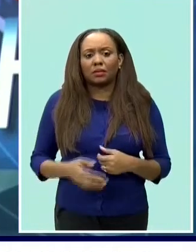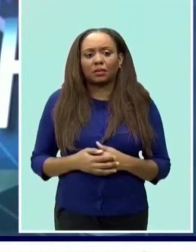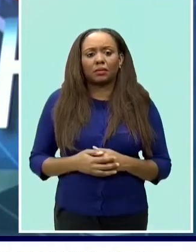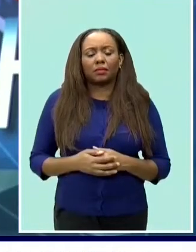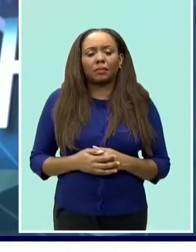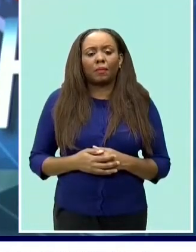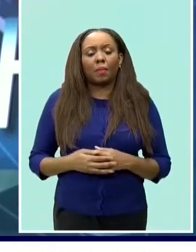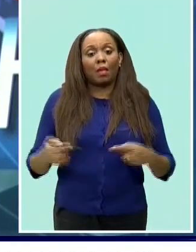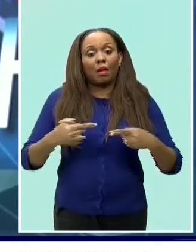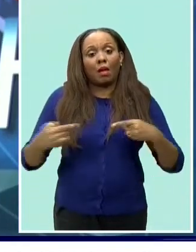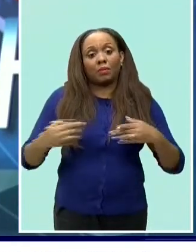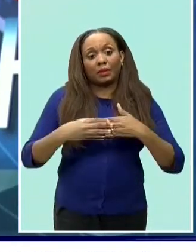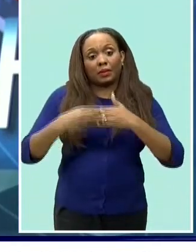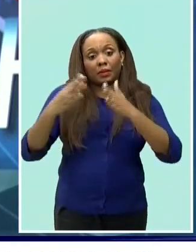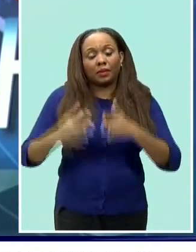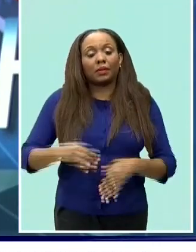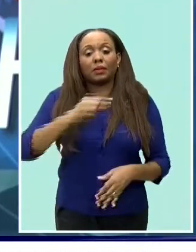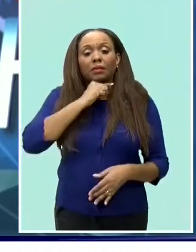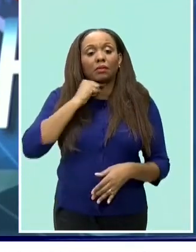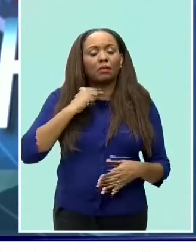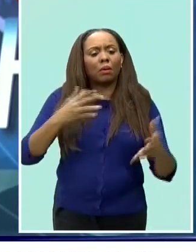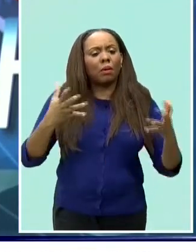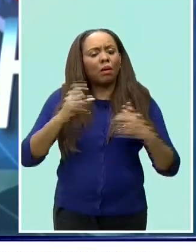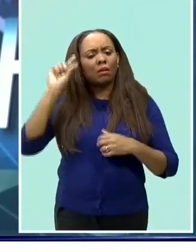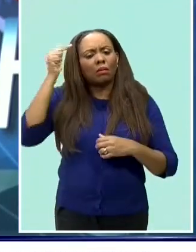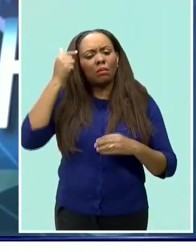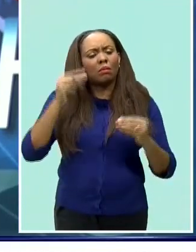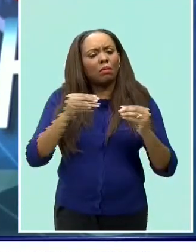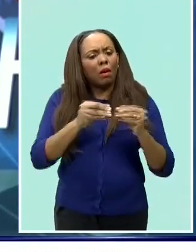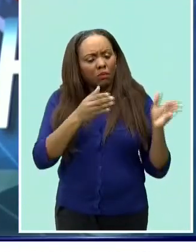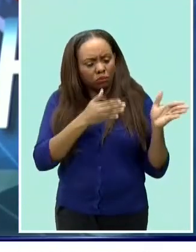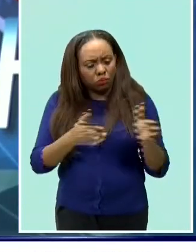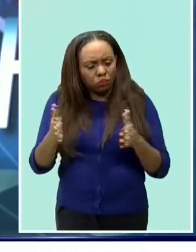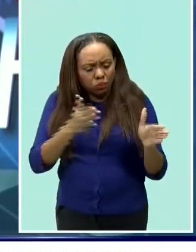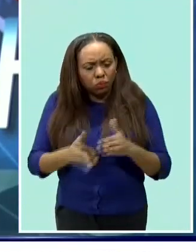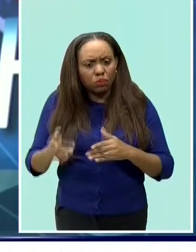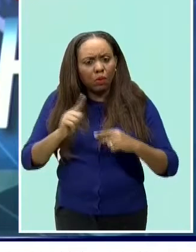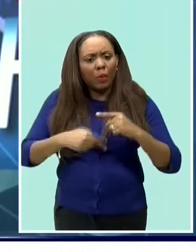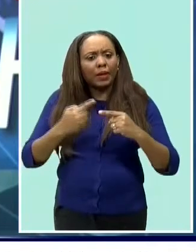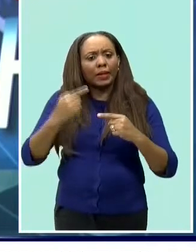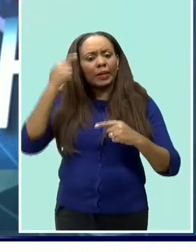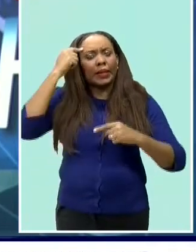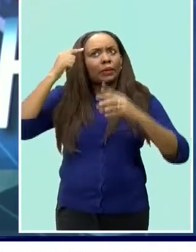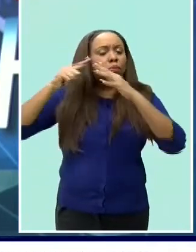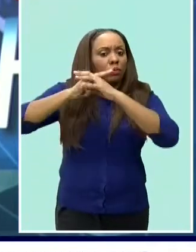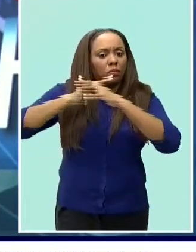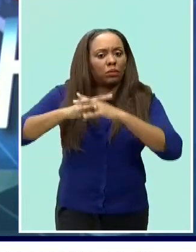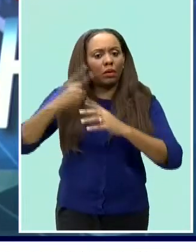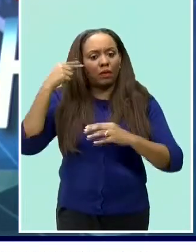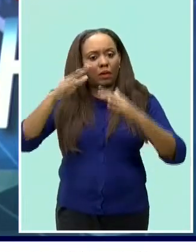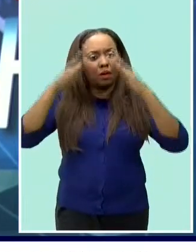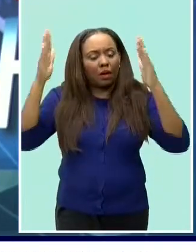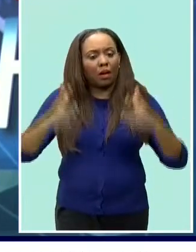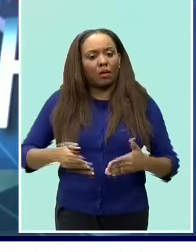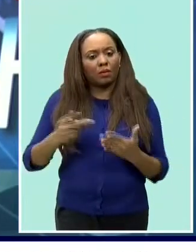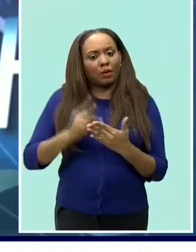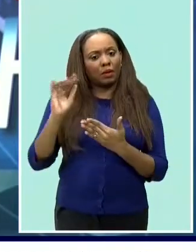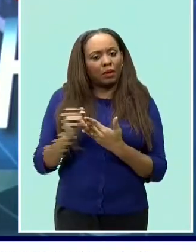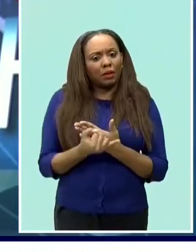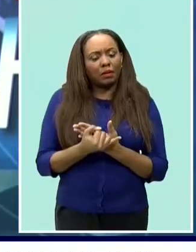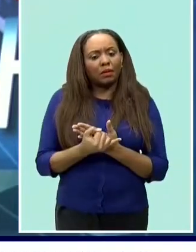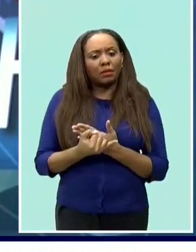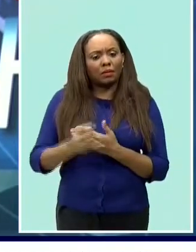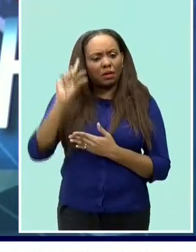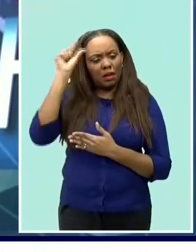Opposition leader Bishop Joseph Atherley wants government to be more strategic in its thinking when it comes to creating housing projects. He says government